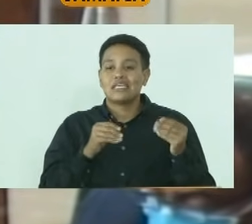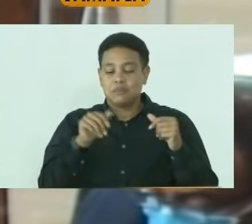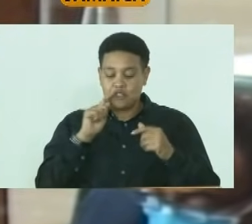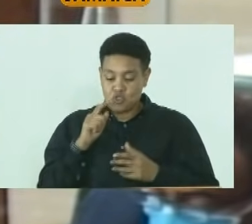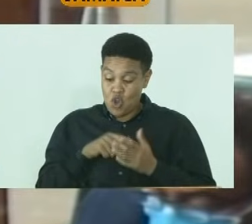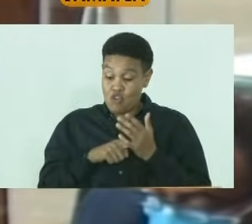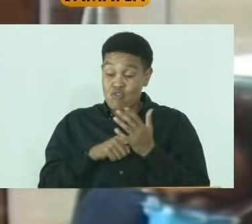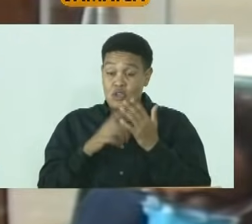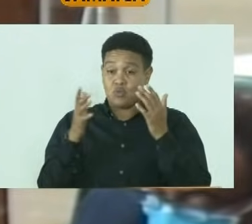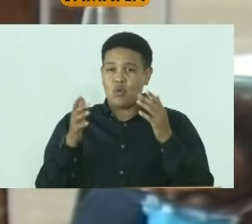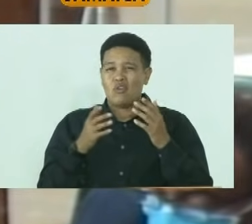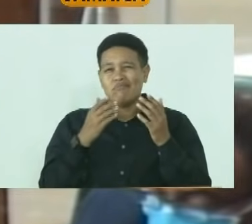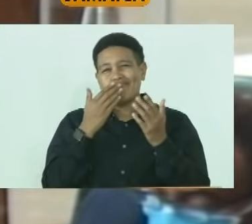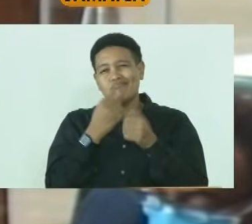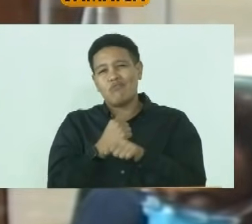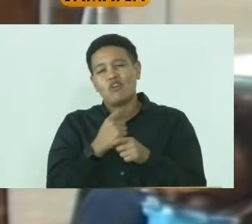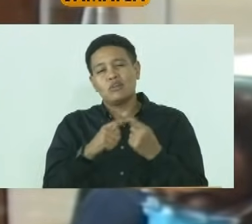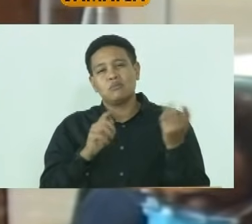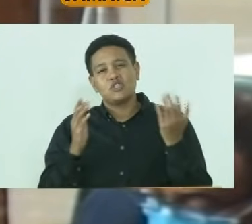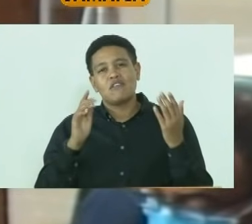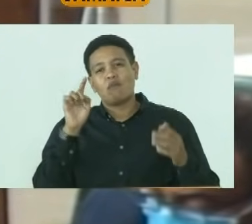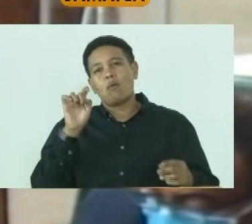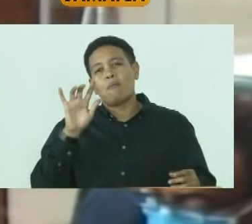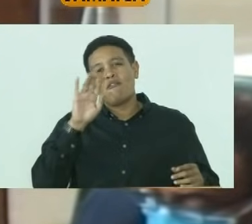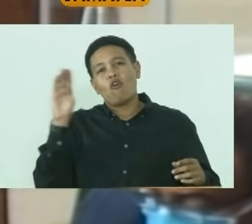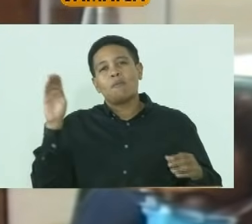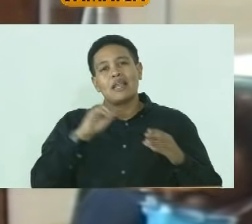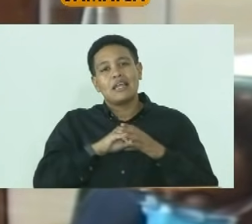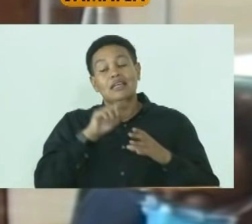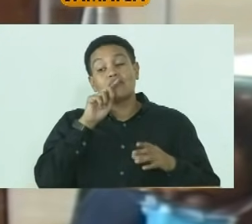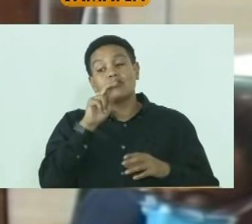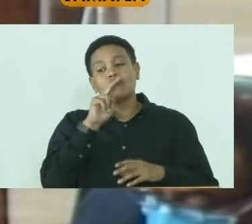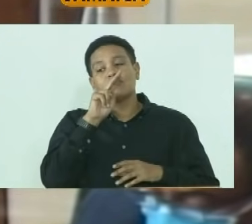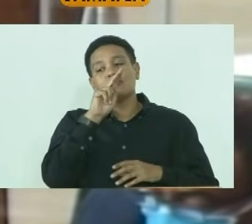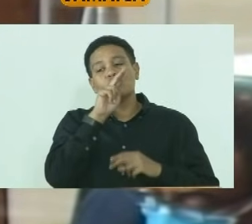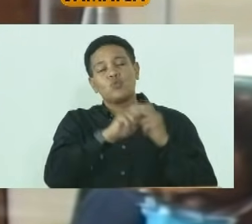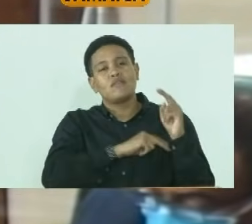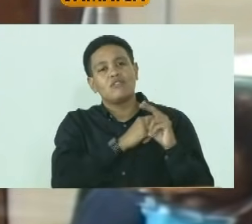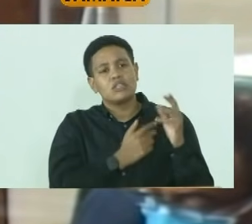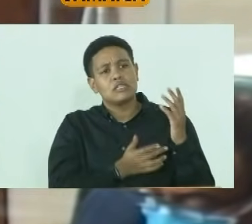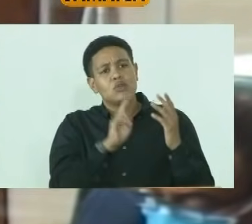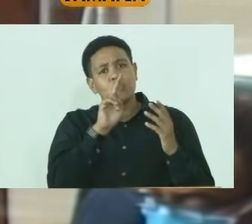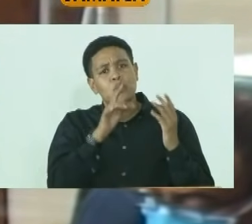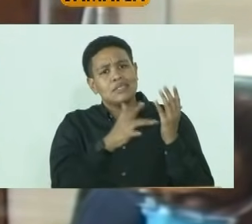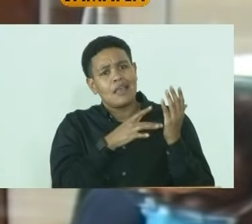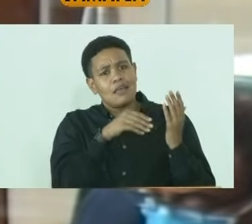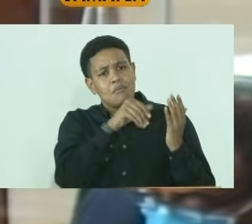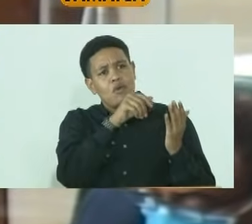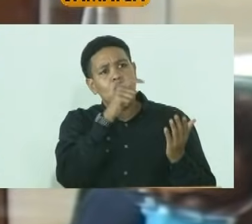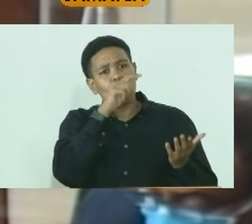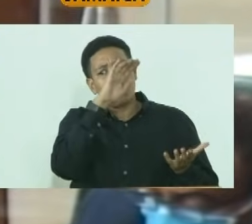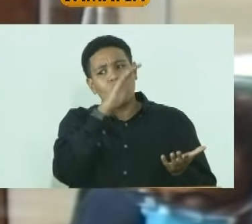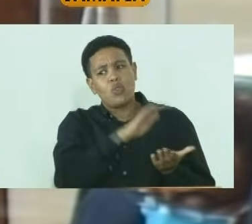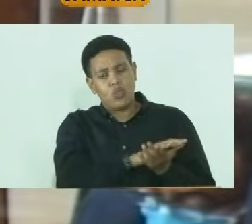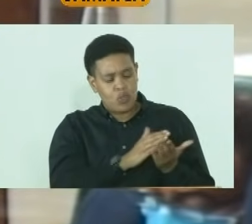services, $1.4 billion in a subvention to the University of Technology, whose reserves have been depleted by COVID-19,